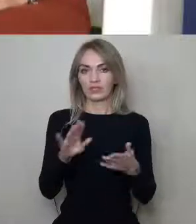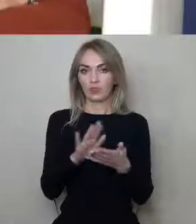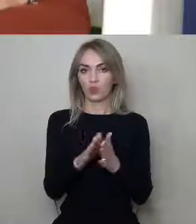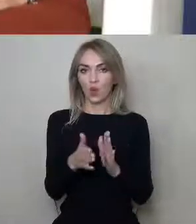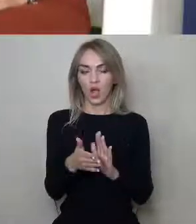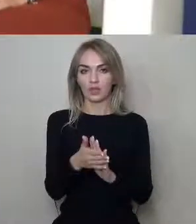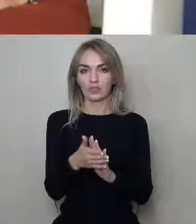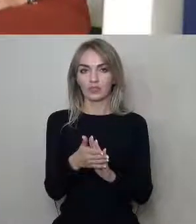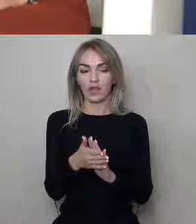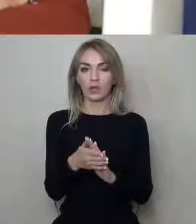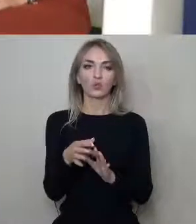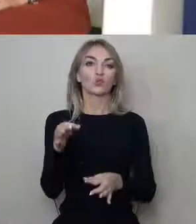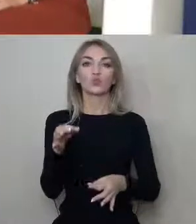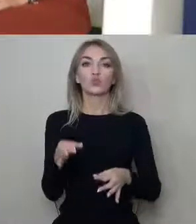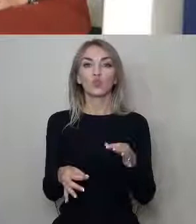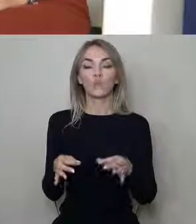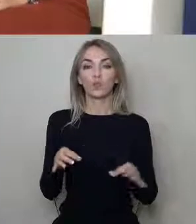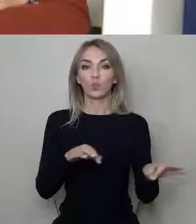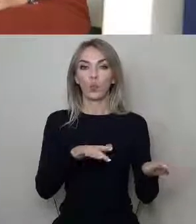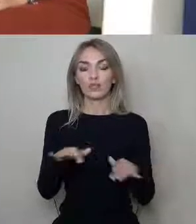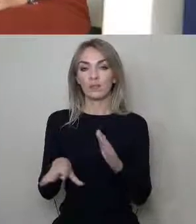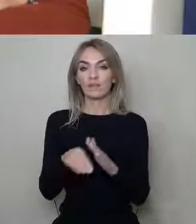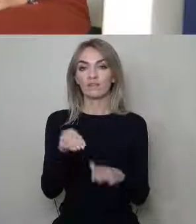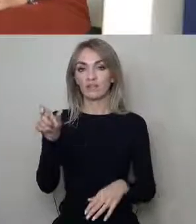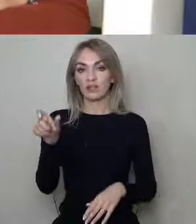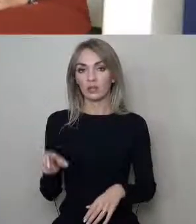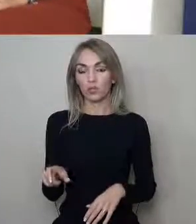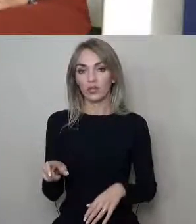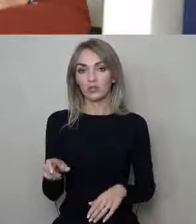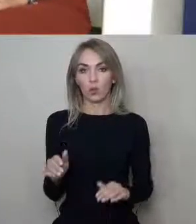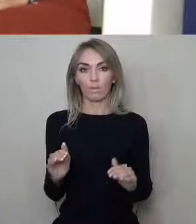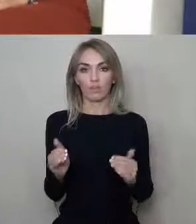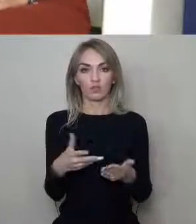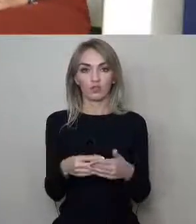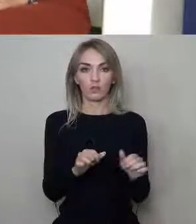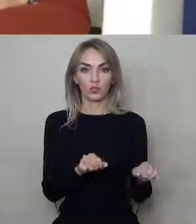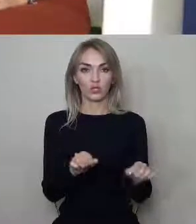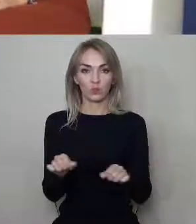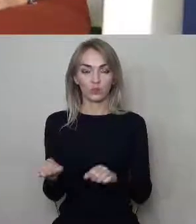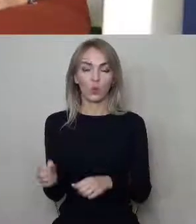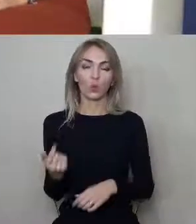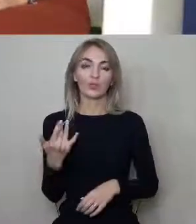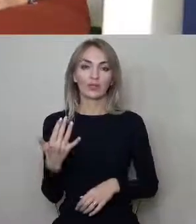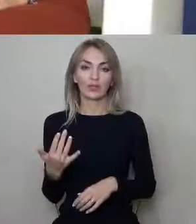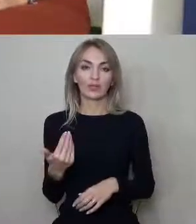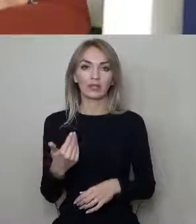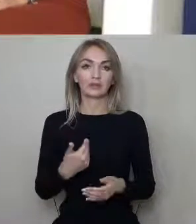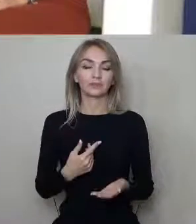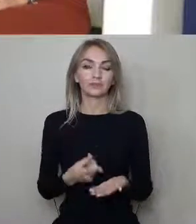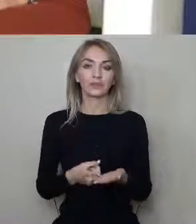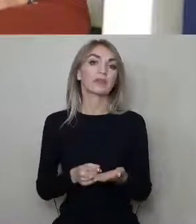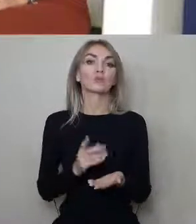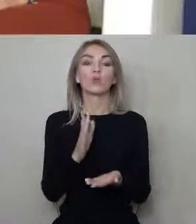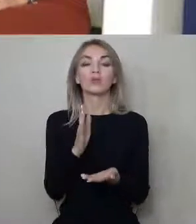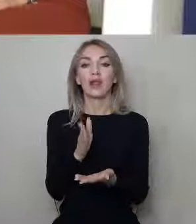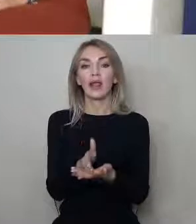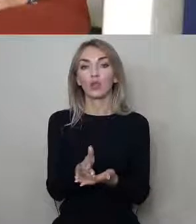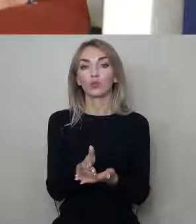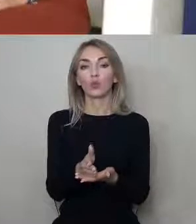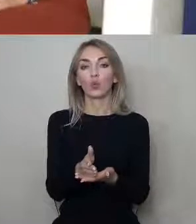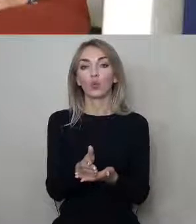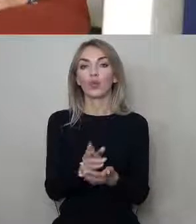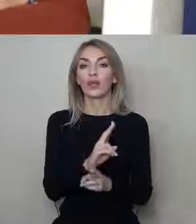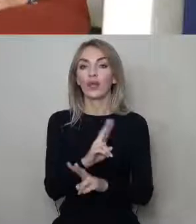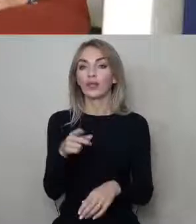That's similar with court procedures. If it is a voter, then his rights are slightly limited